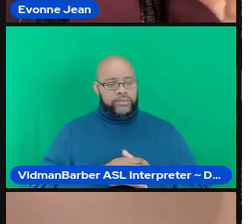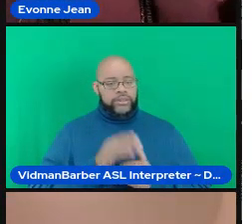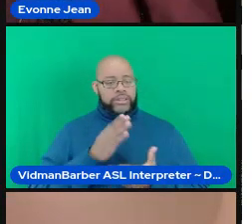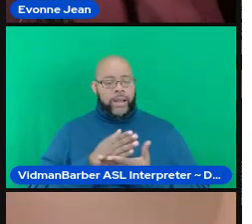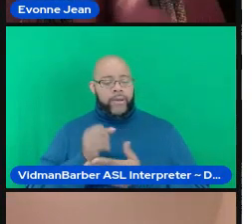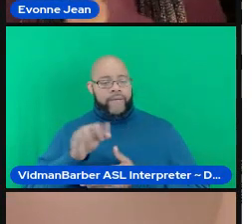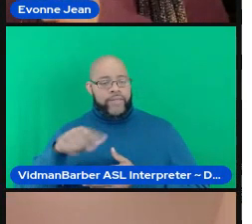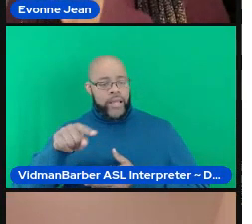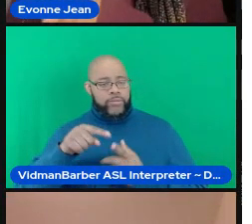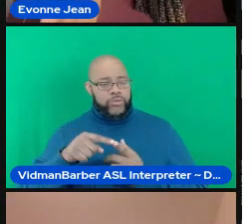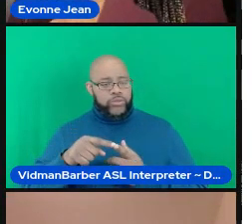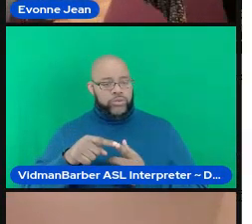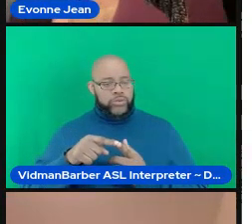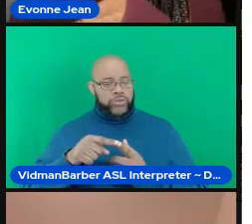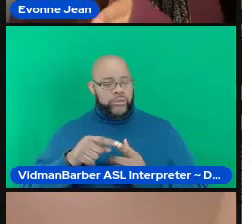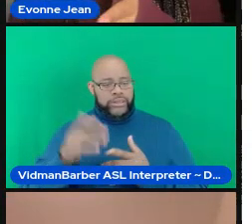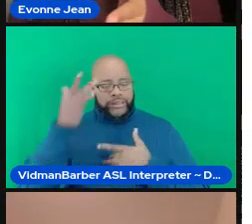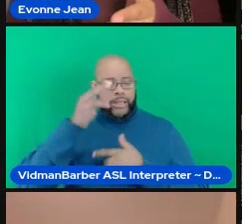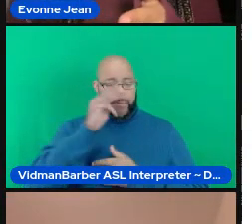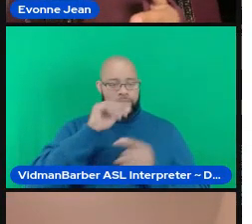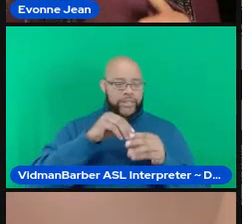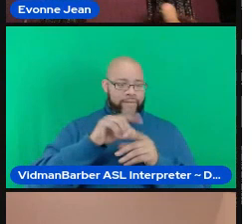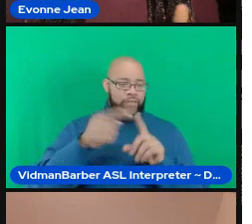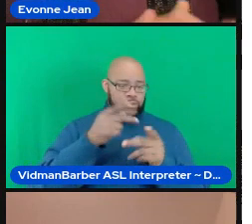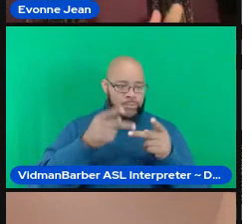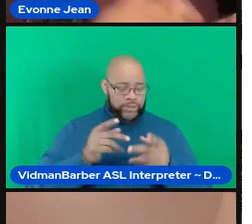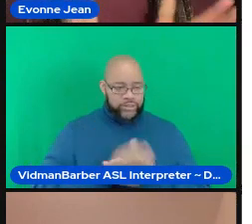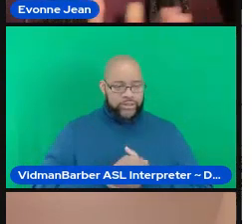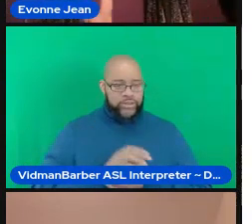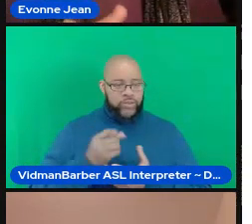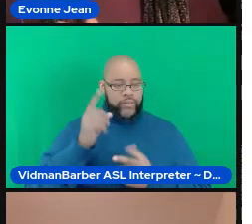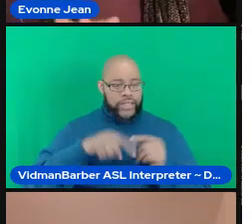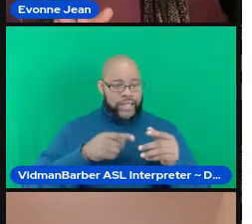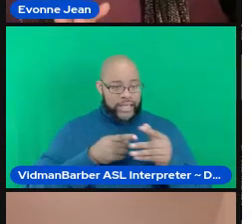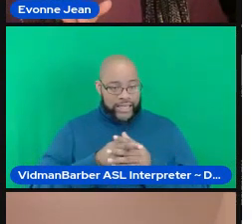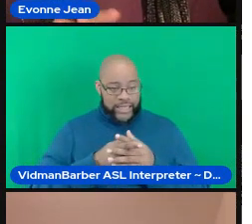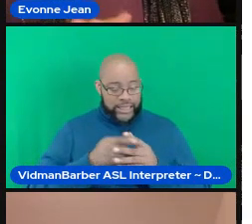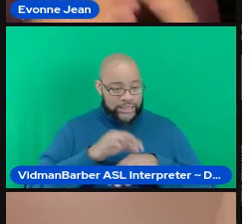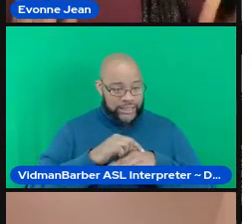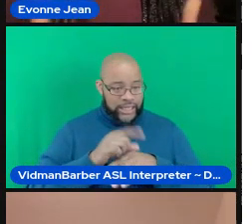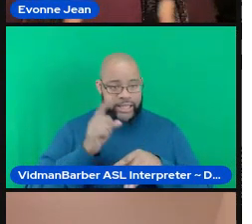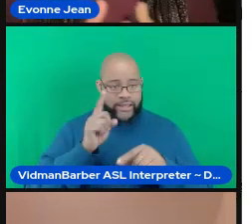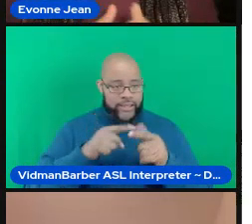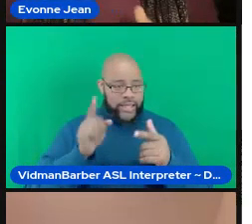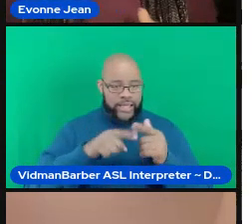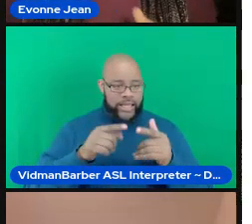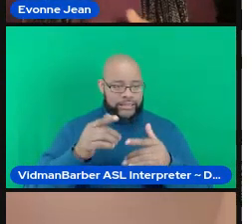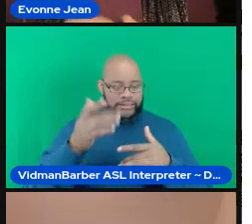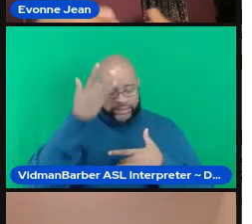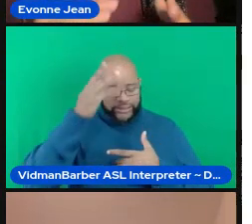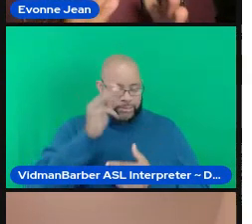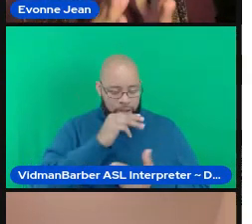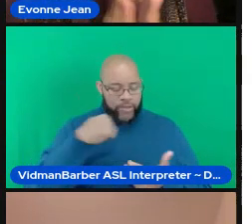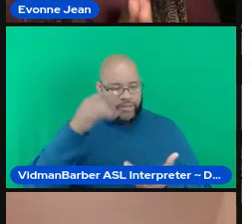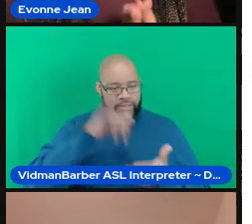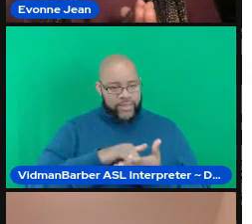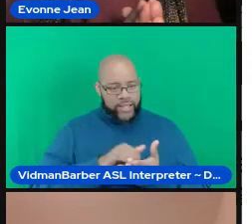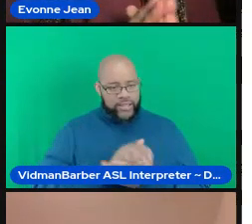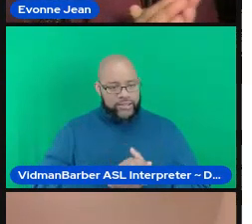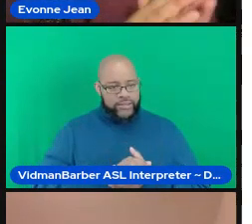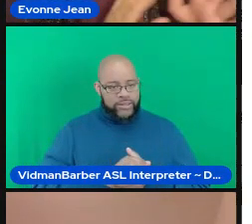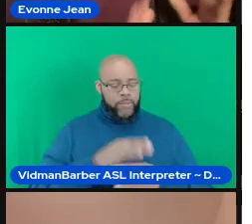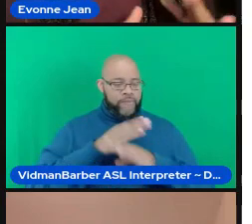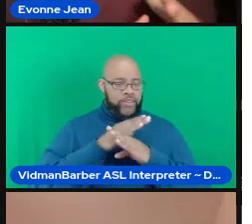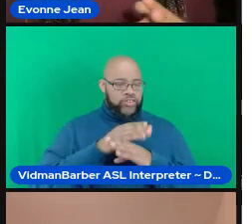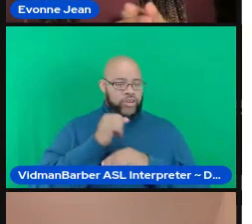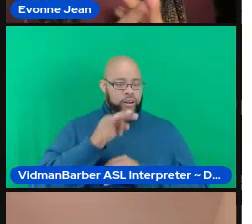from even infecting the mouse in the first place. So if they can't get into the skin, then they can't infect the mouse. And I think that there's a prevention